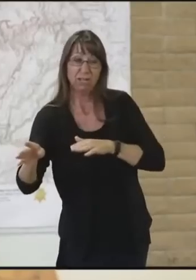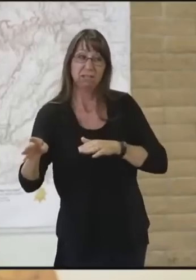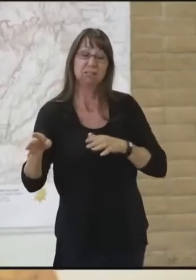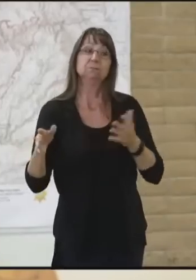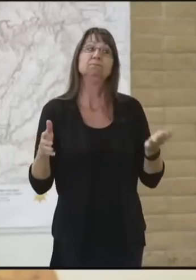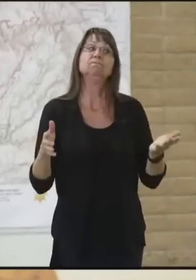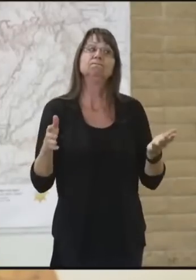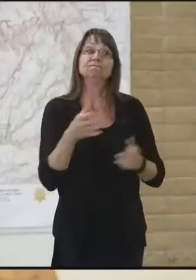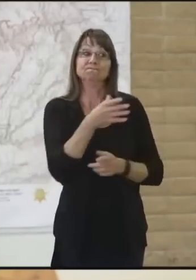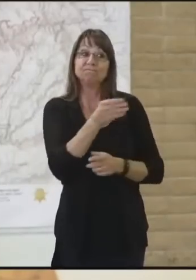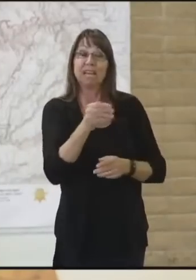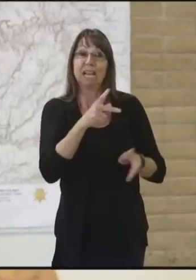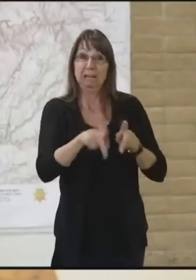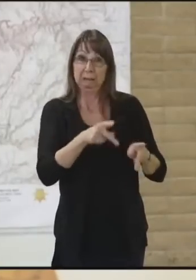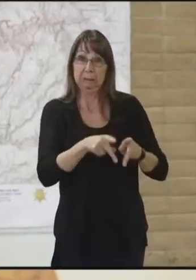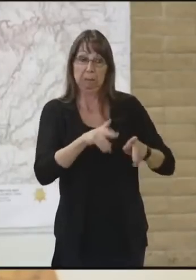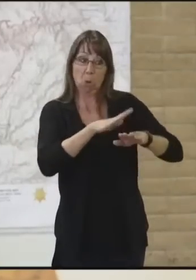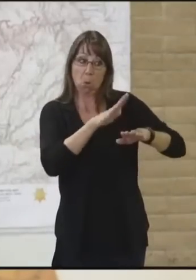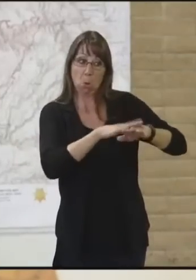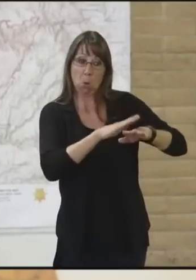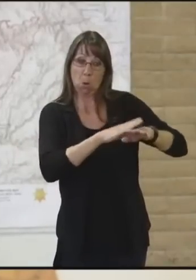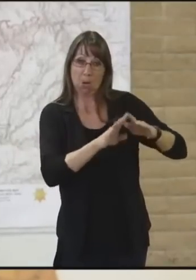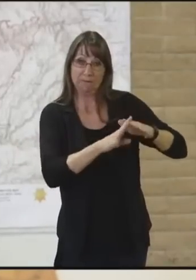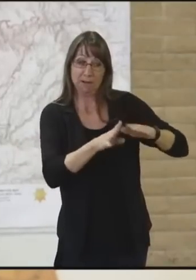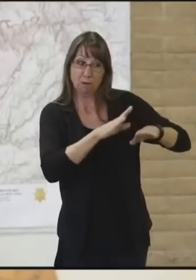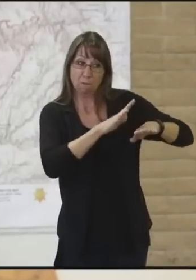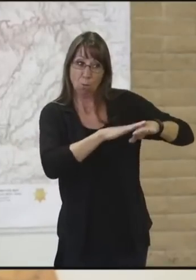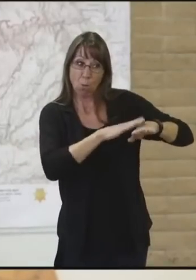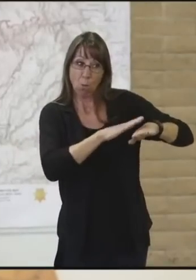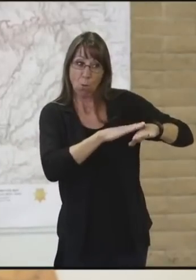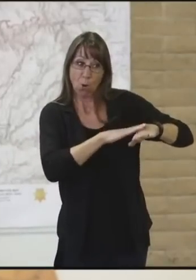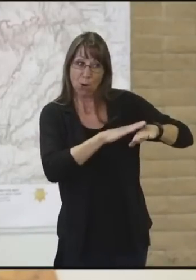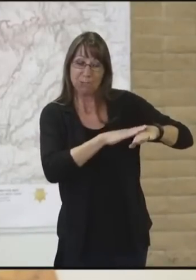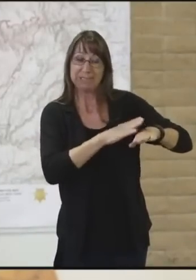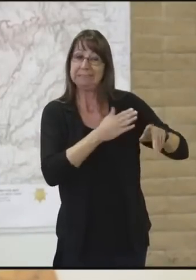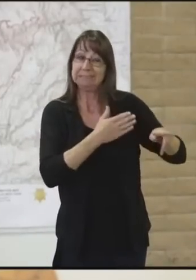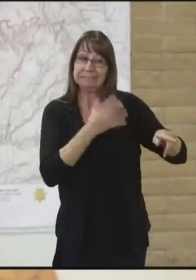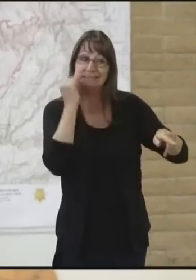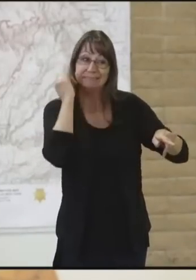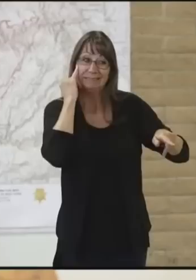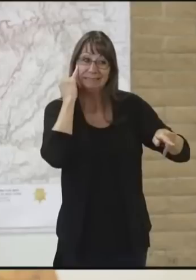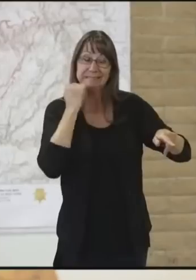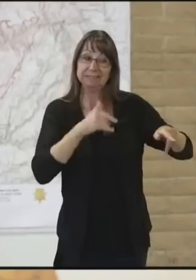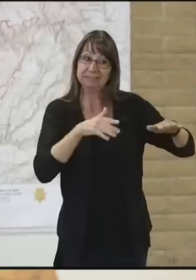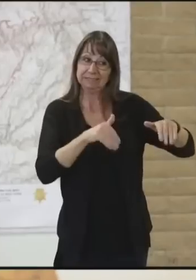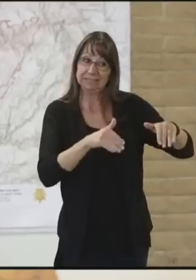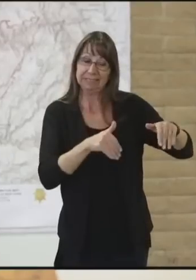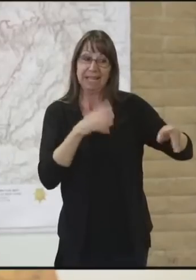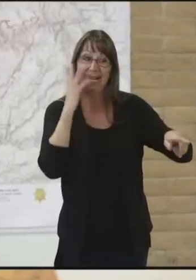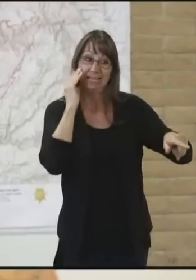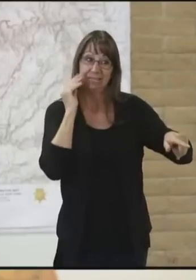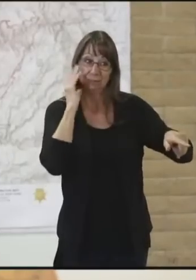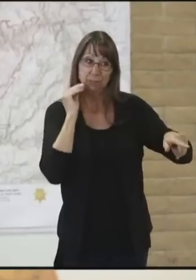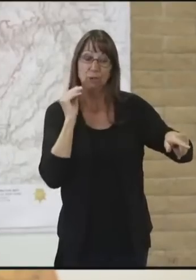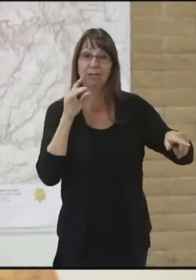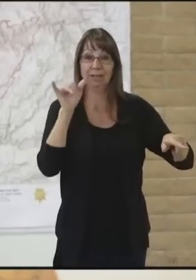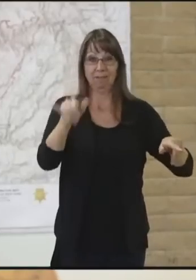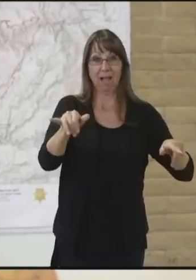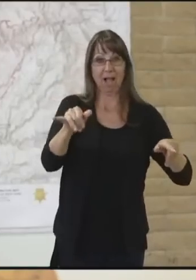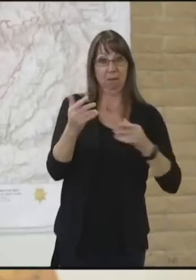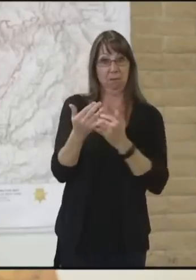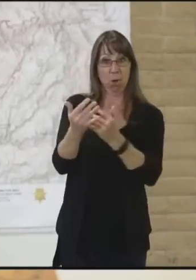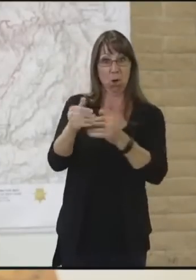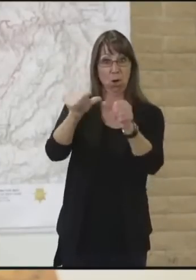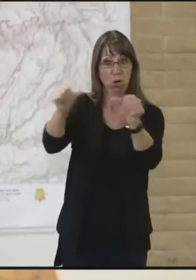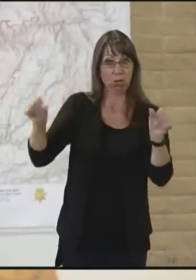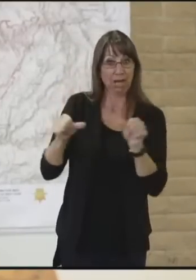or order areas that aren't within the footprint of the burned area. And I will tell you, we've been getting a lot of phone calls about